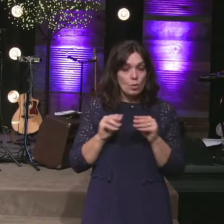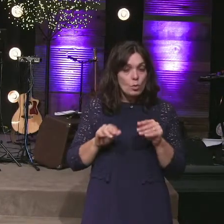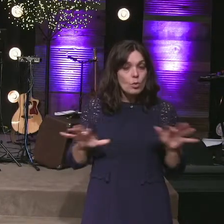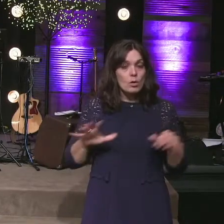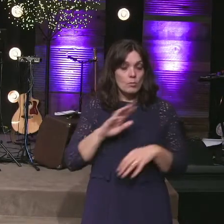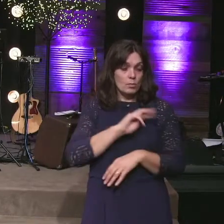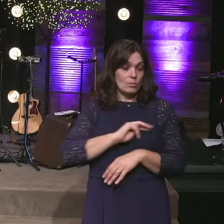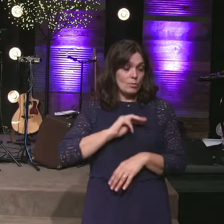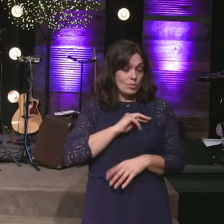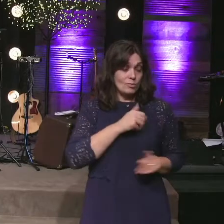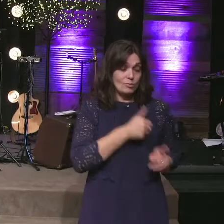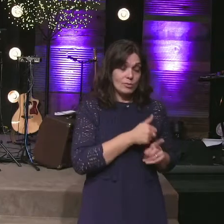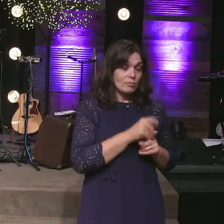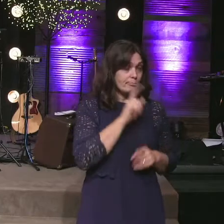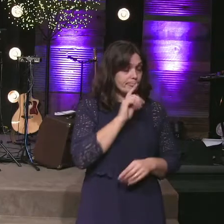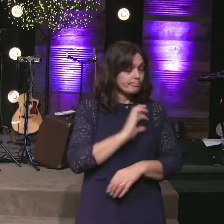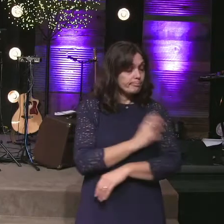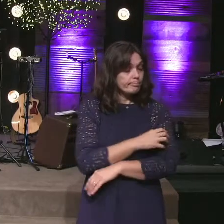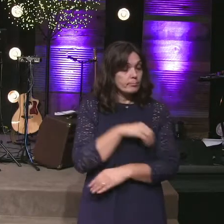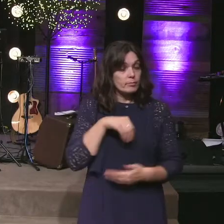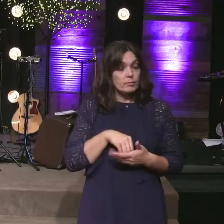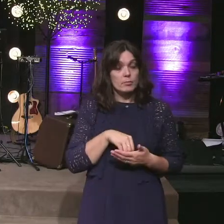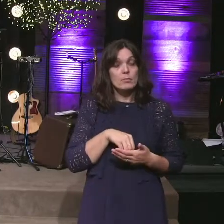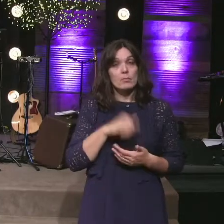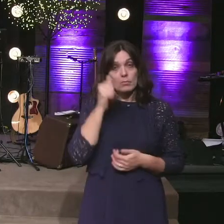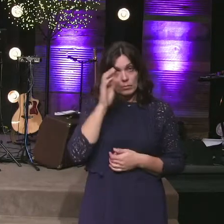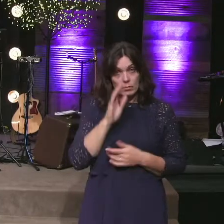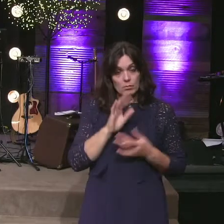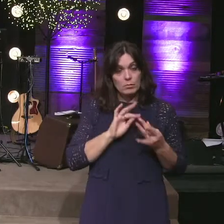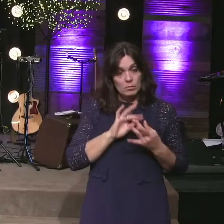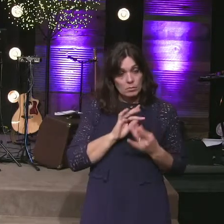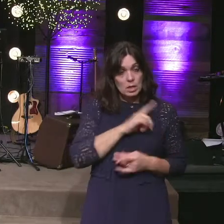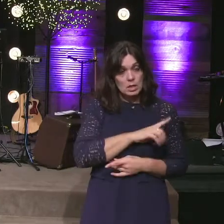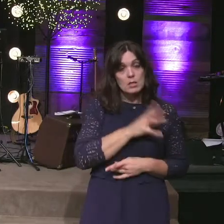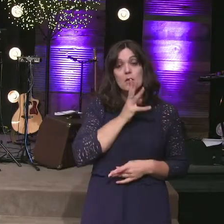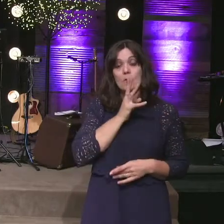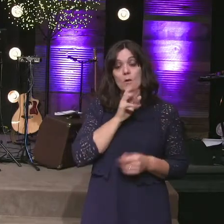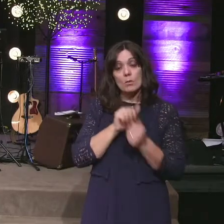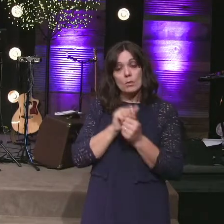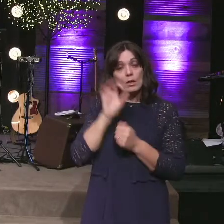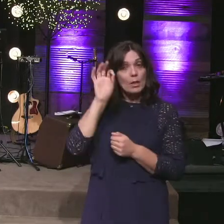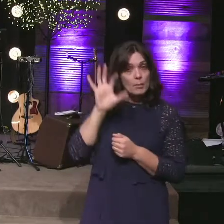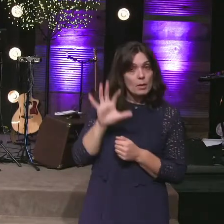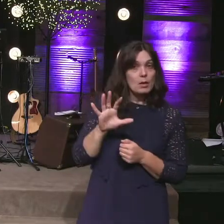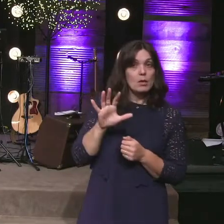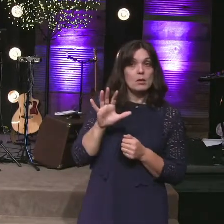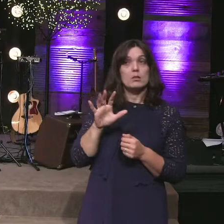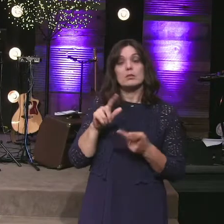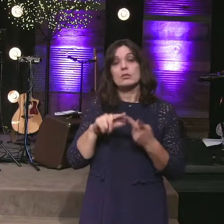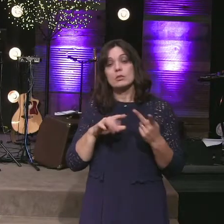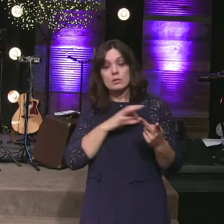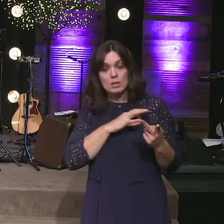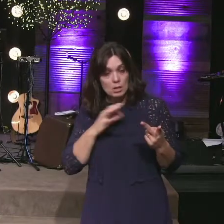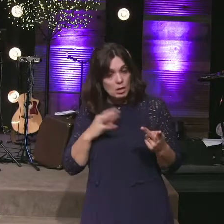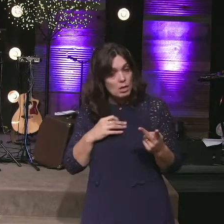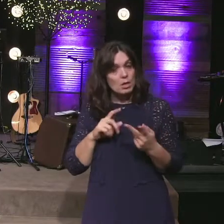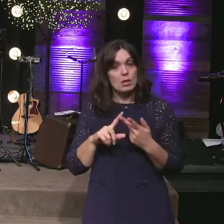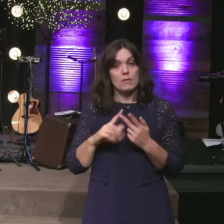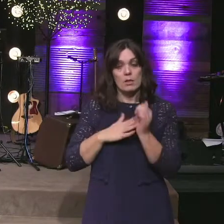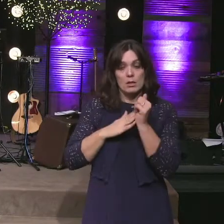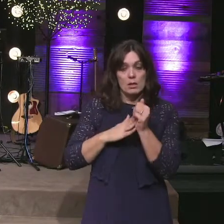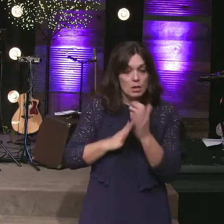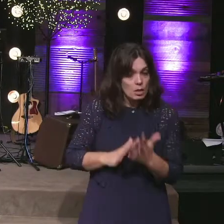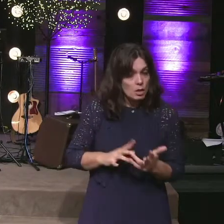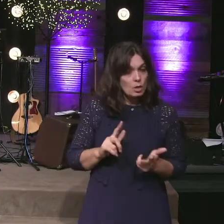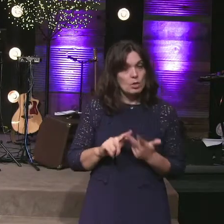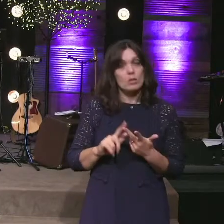powerful man of God, and he spoke to a group of leaders, pastors and leaders. The staff from the church went to that conference